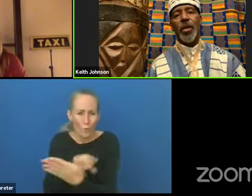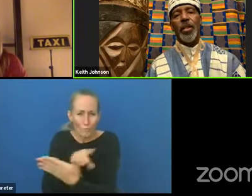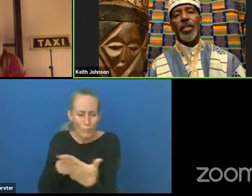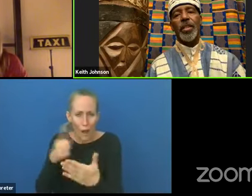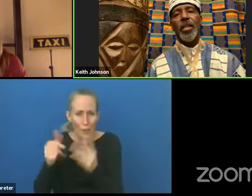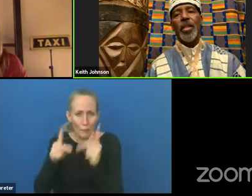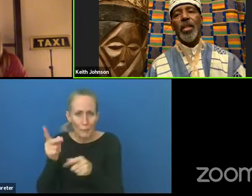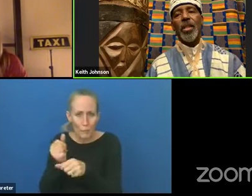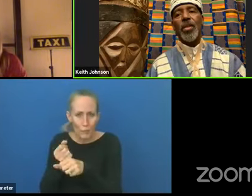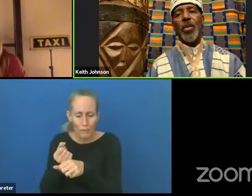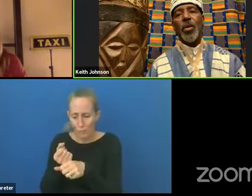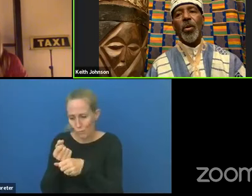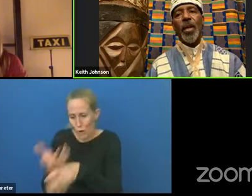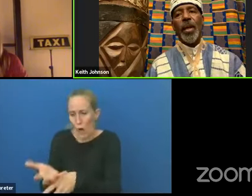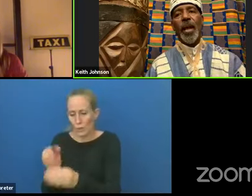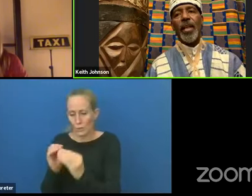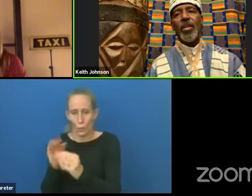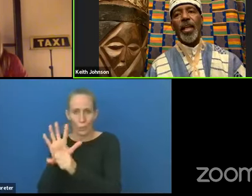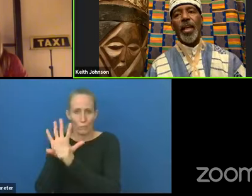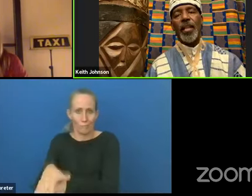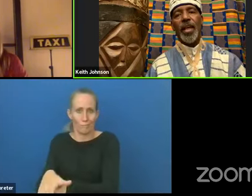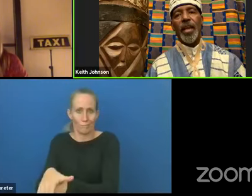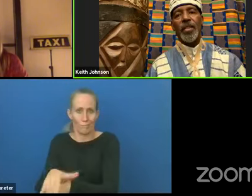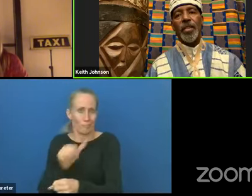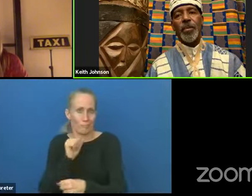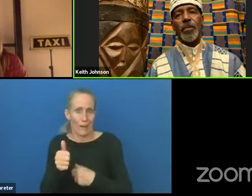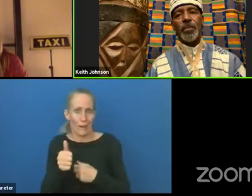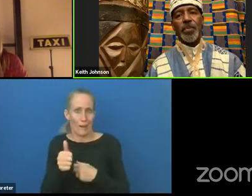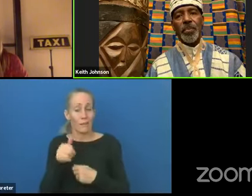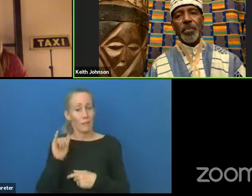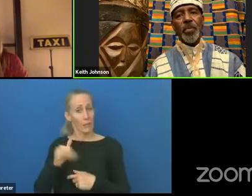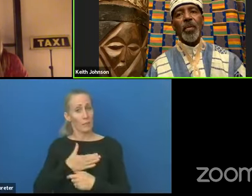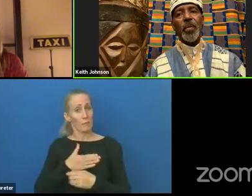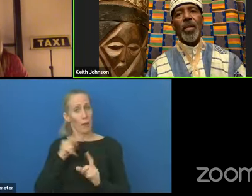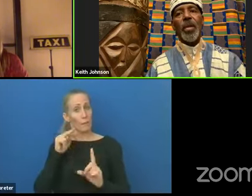an artist. I look at it as,